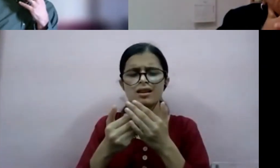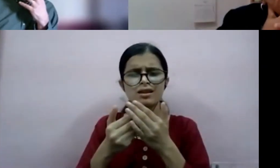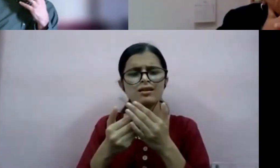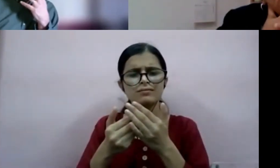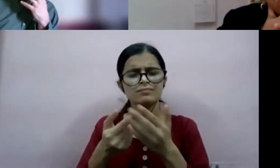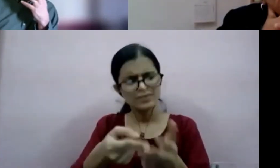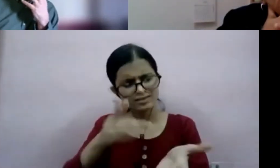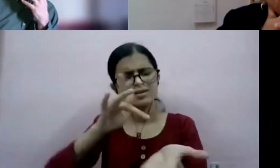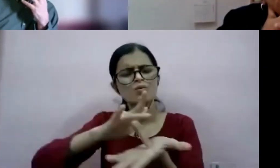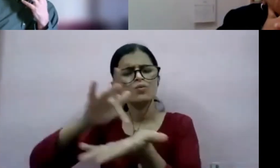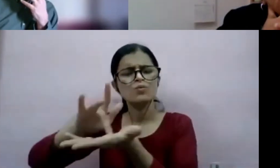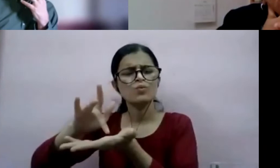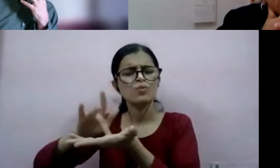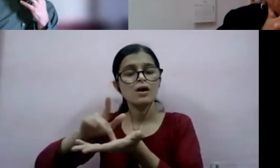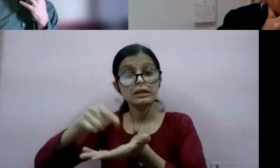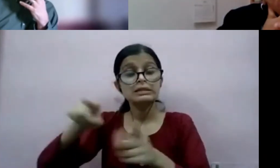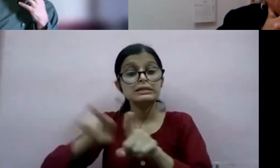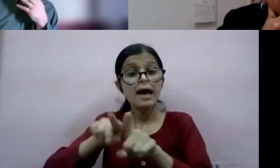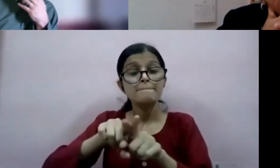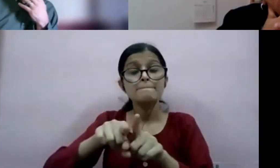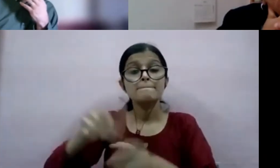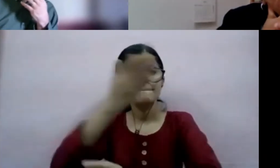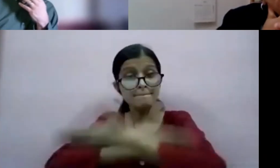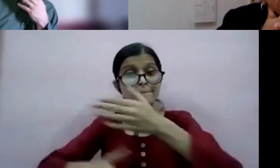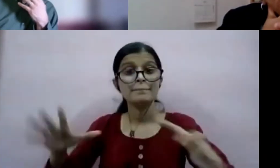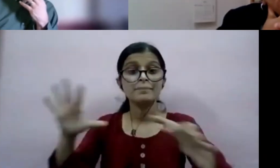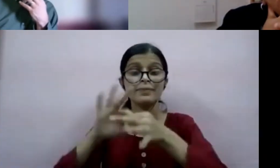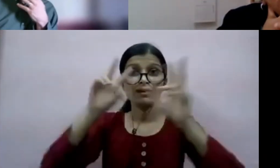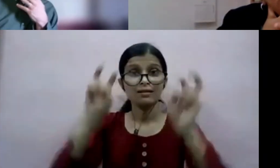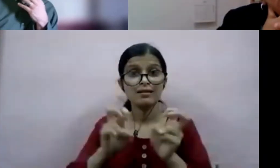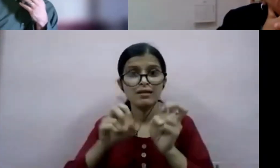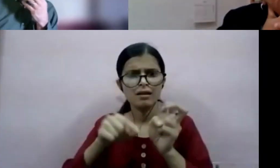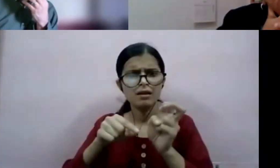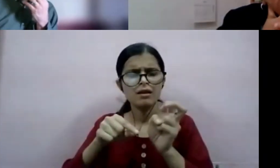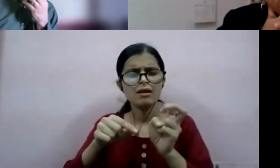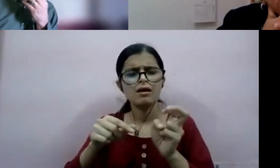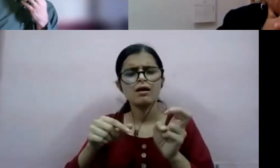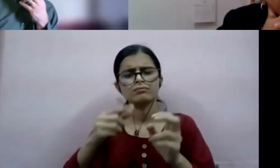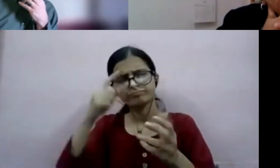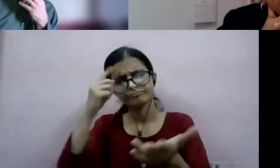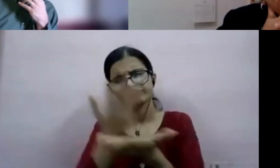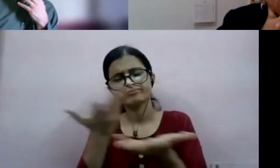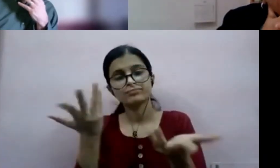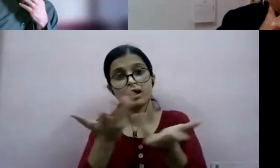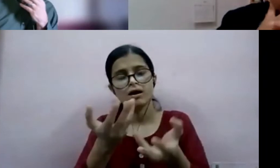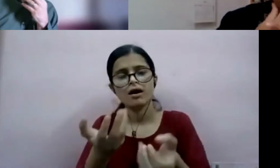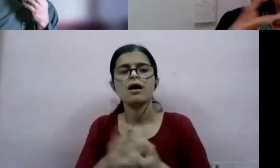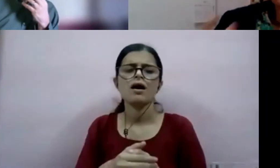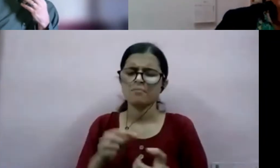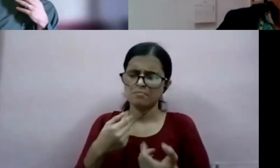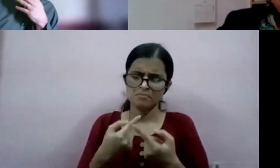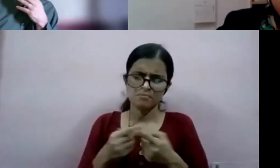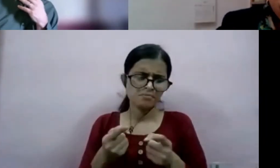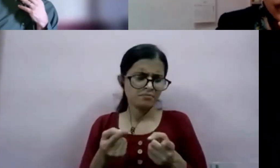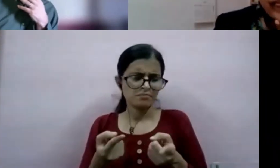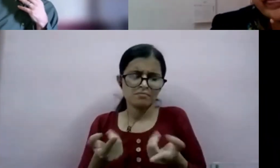this location of disability? It is not very popular in academic, I believe, world over, or probably in South